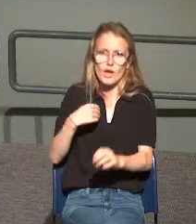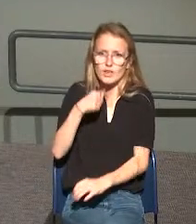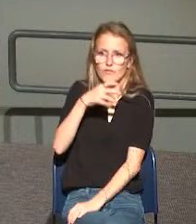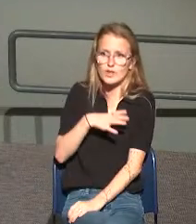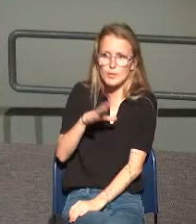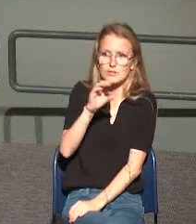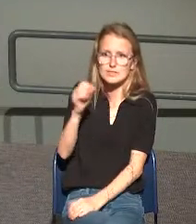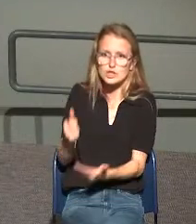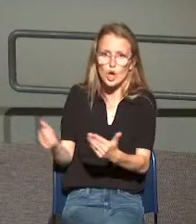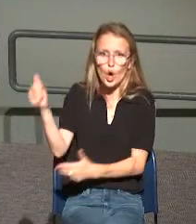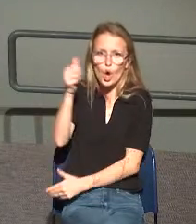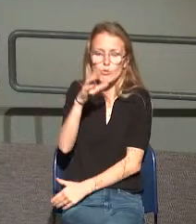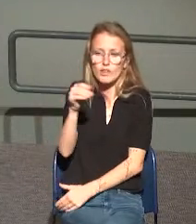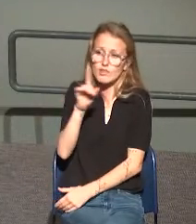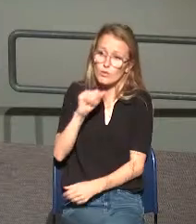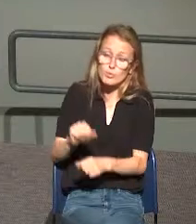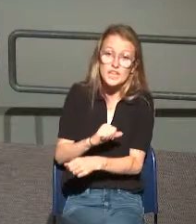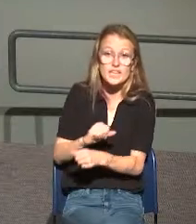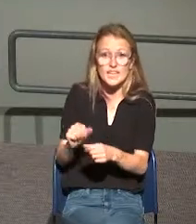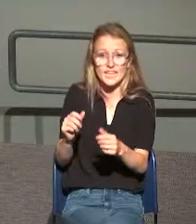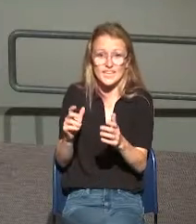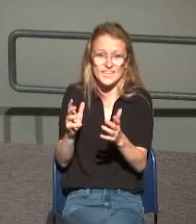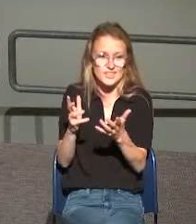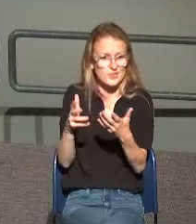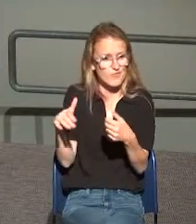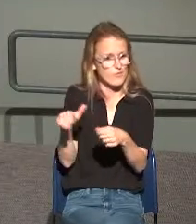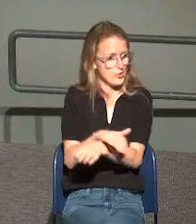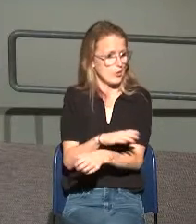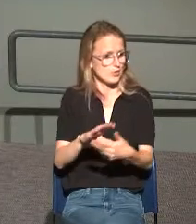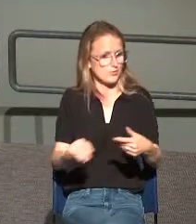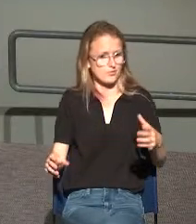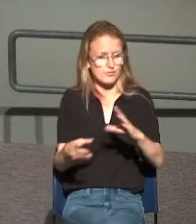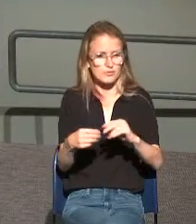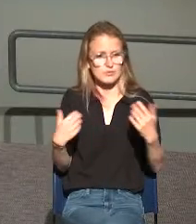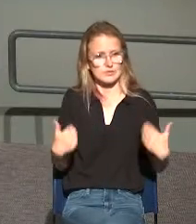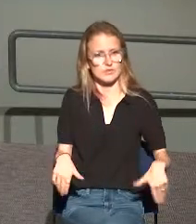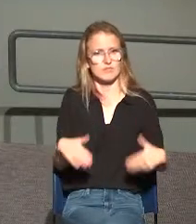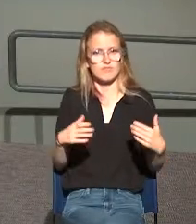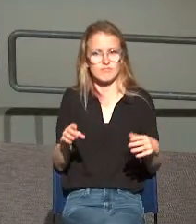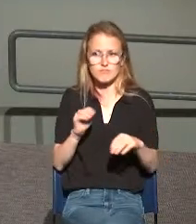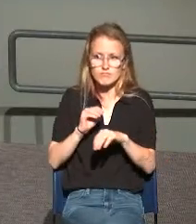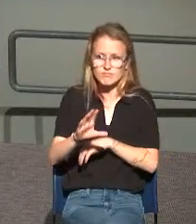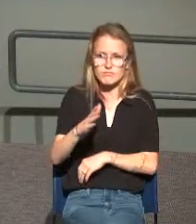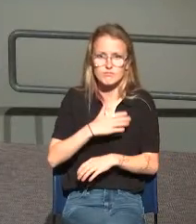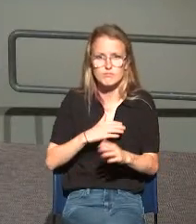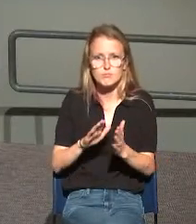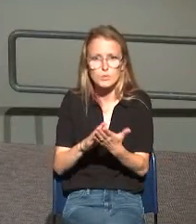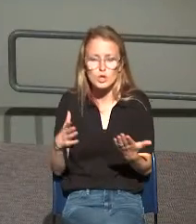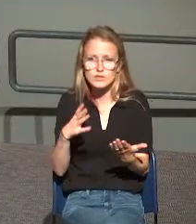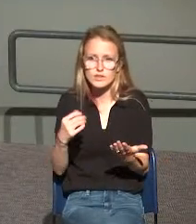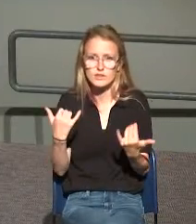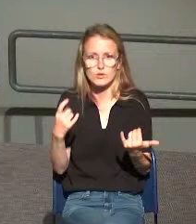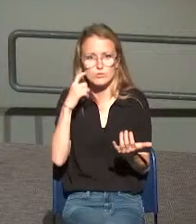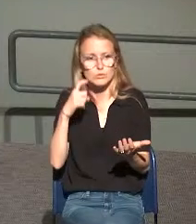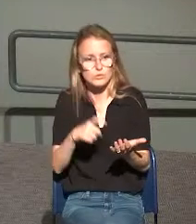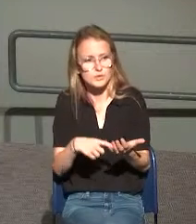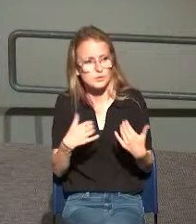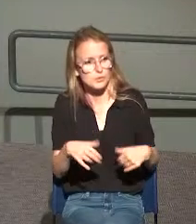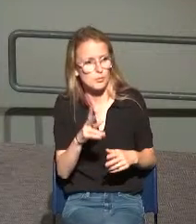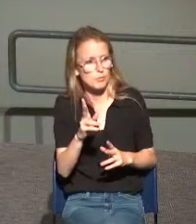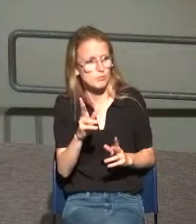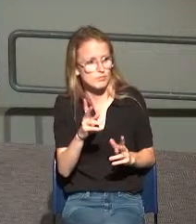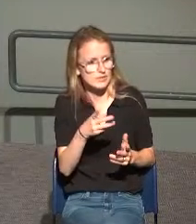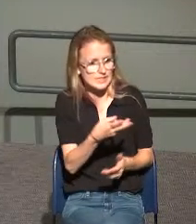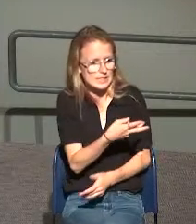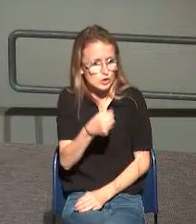really, you know, put life to it. You could really see what influence these women had on the people coming up